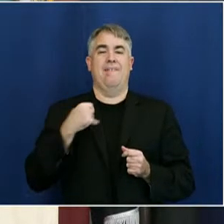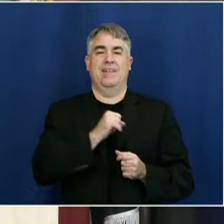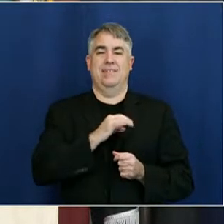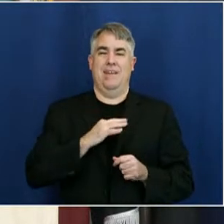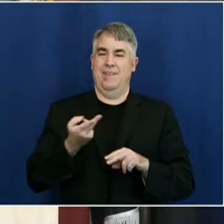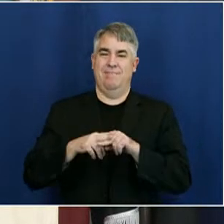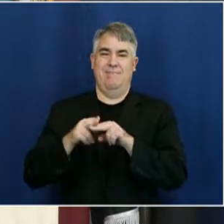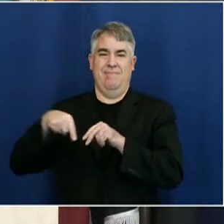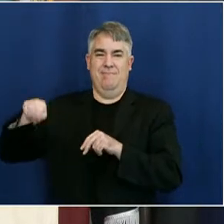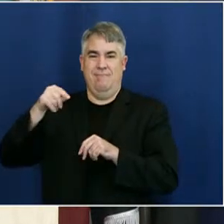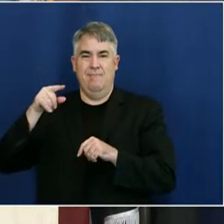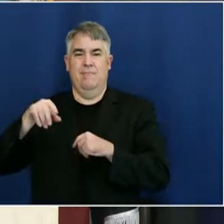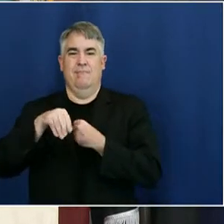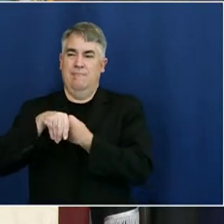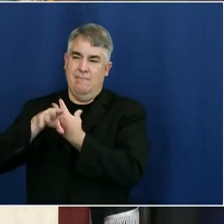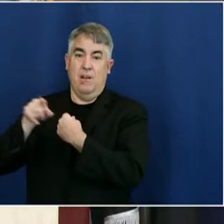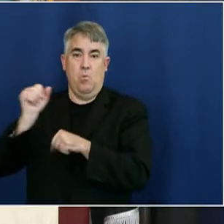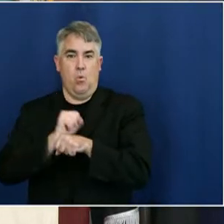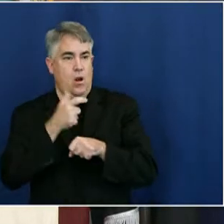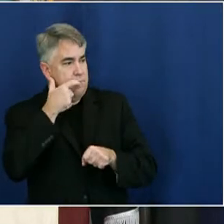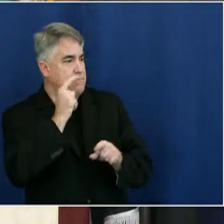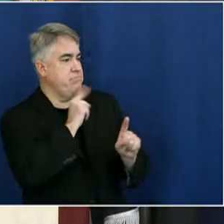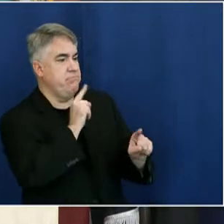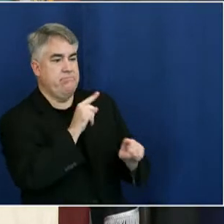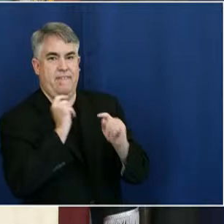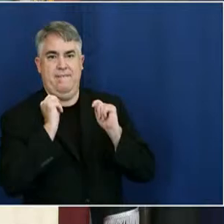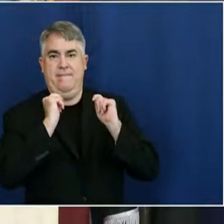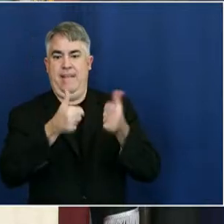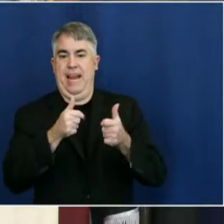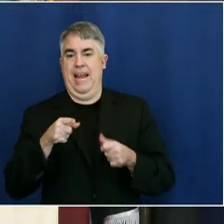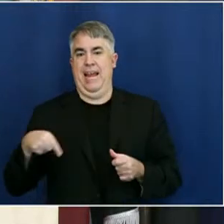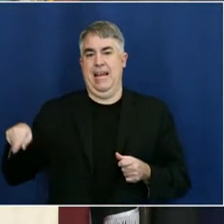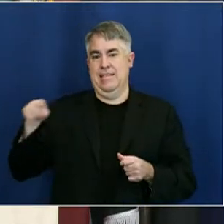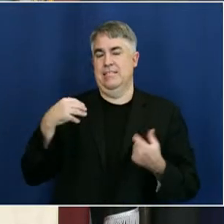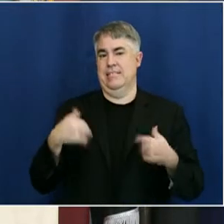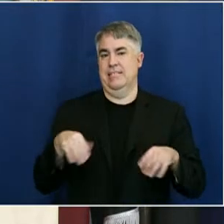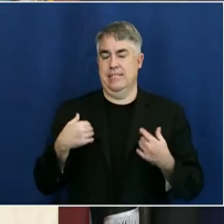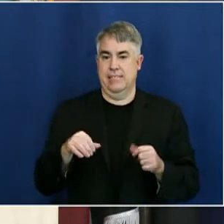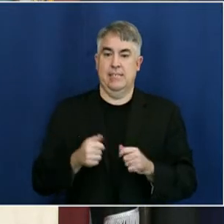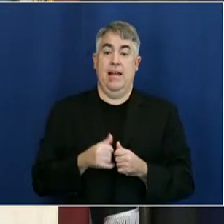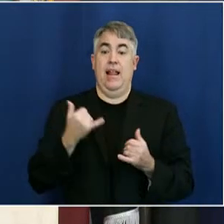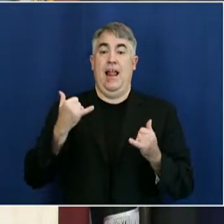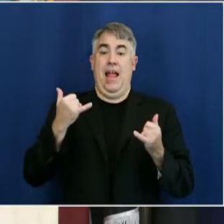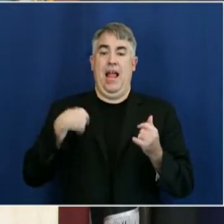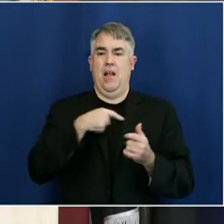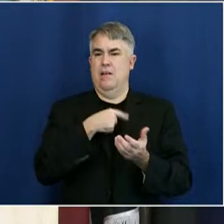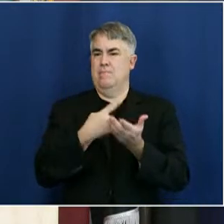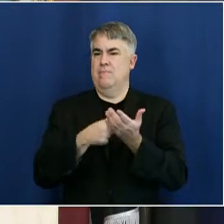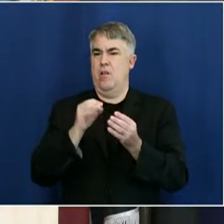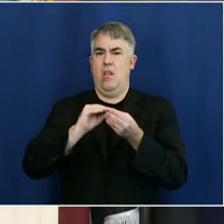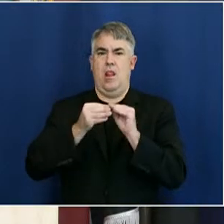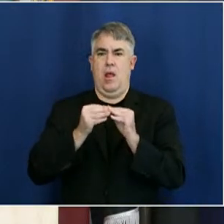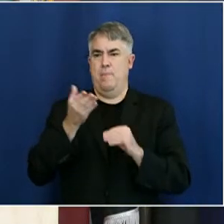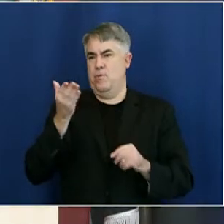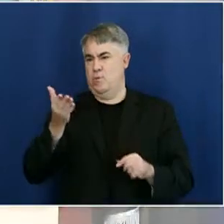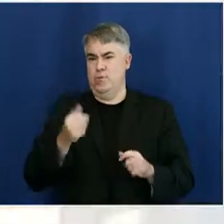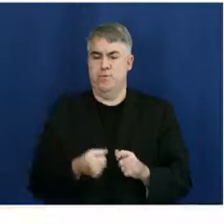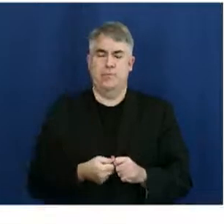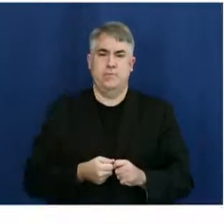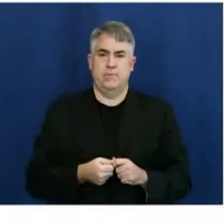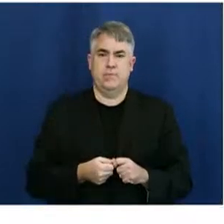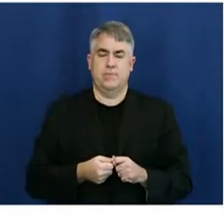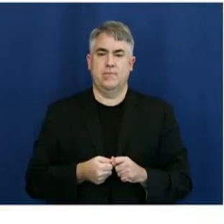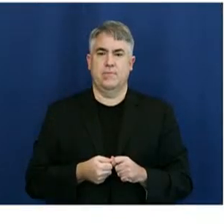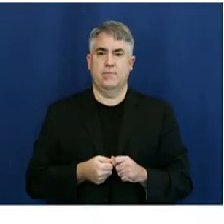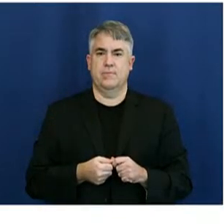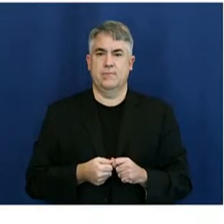we appreciate everyone's patience as we get all these programs stood up. With that, let's jump into our quick charts, and then we'll hear from Supervisor Vargas. What you see